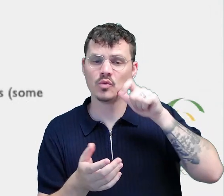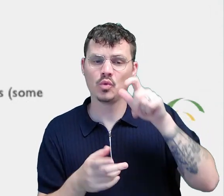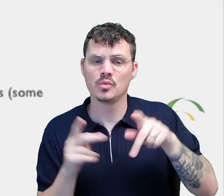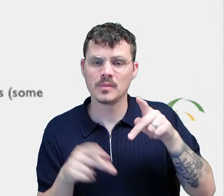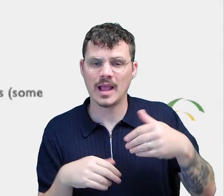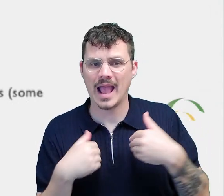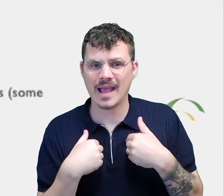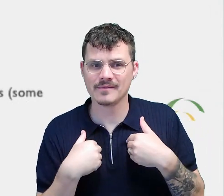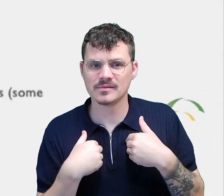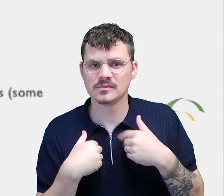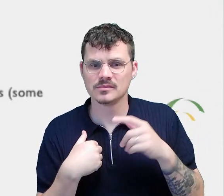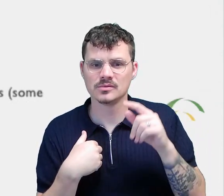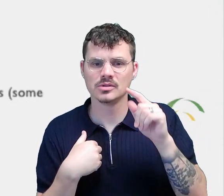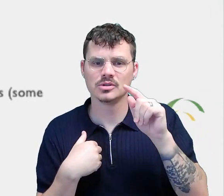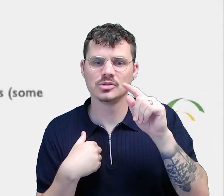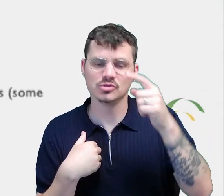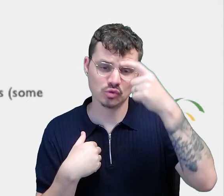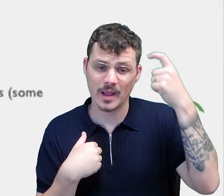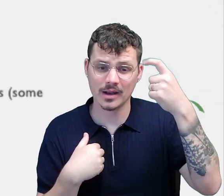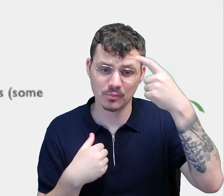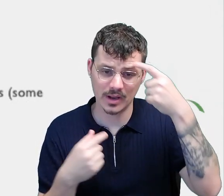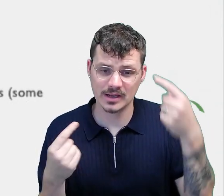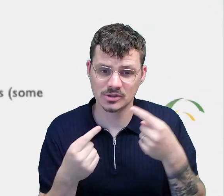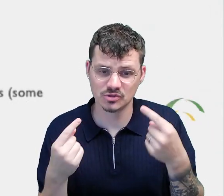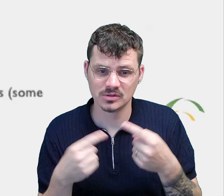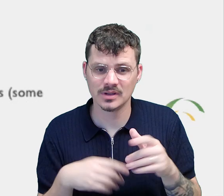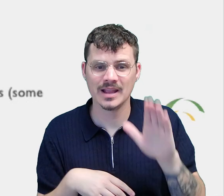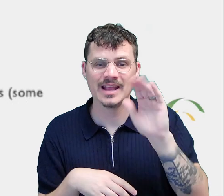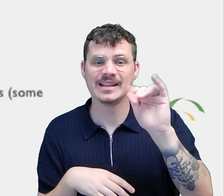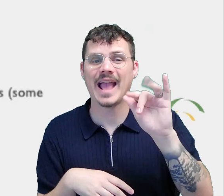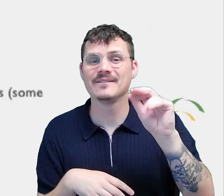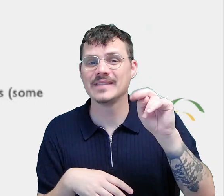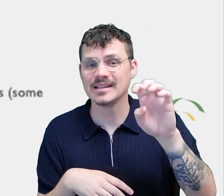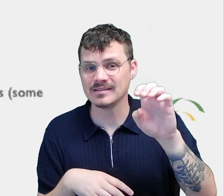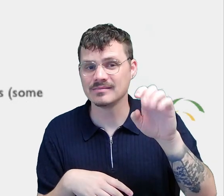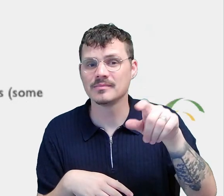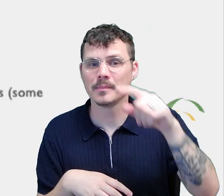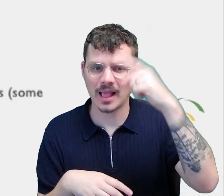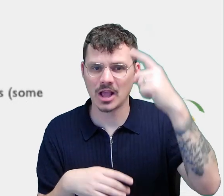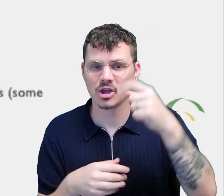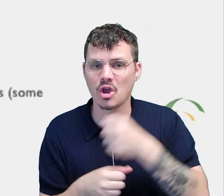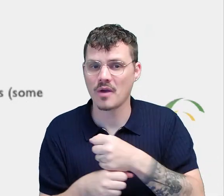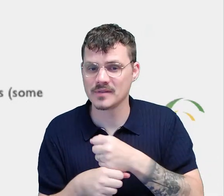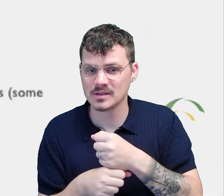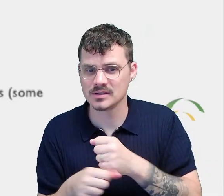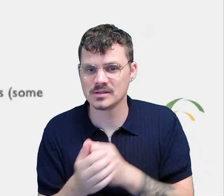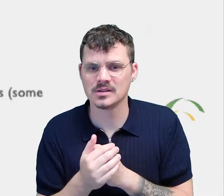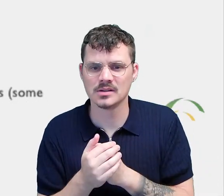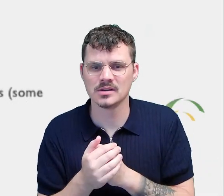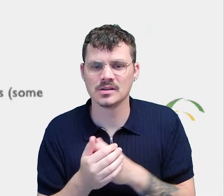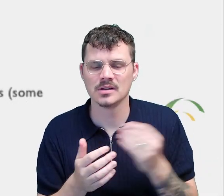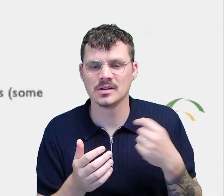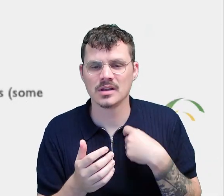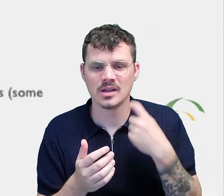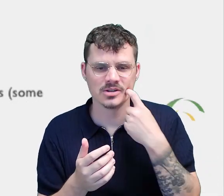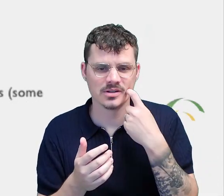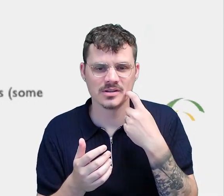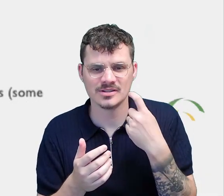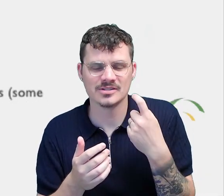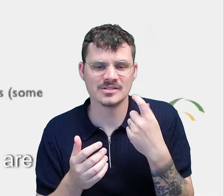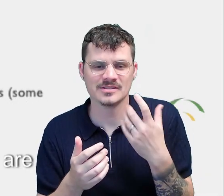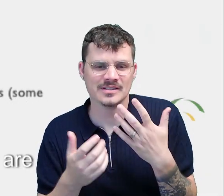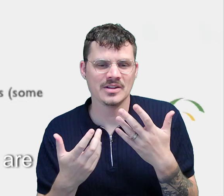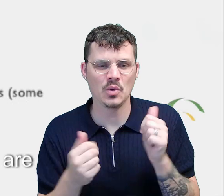with traumatic brain injury. Caffeinated black coffee. And I just got my geek